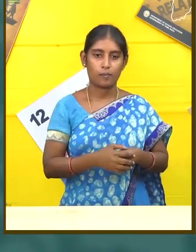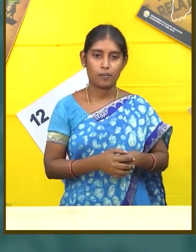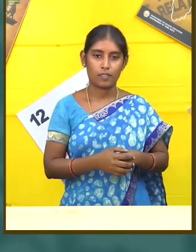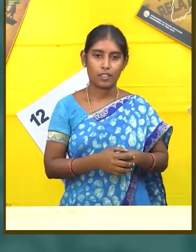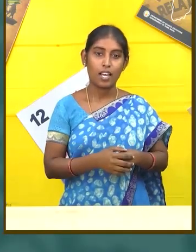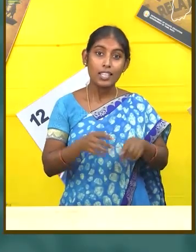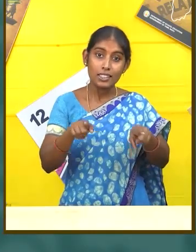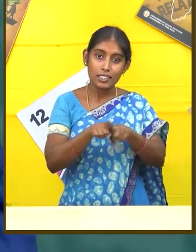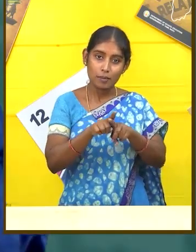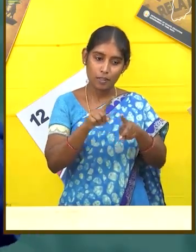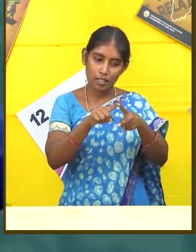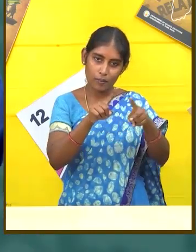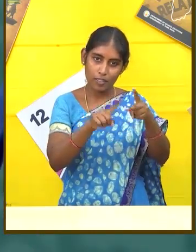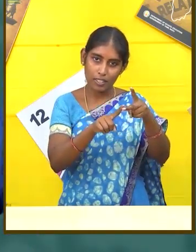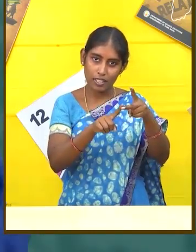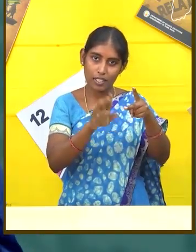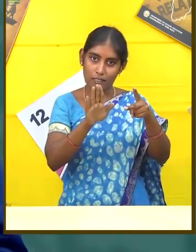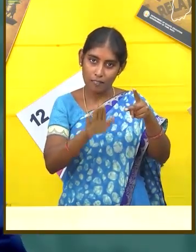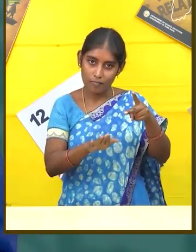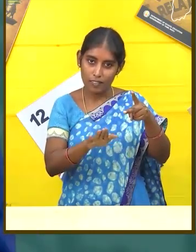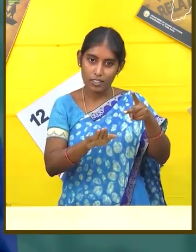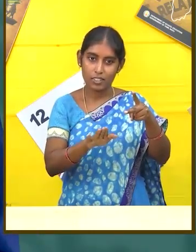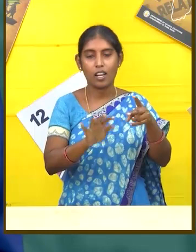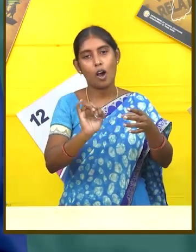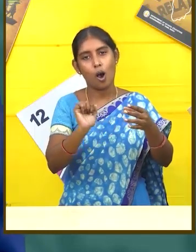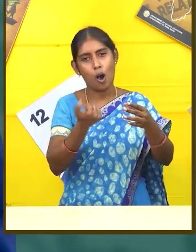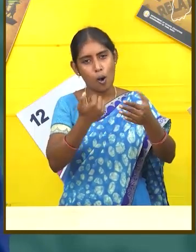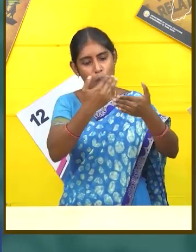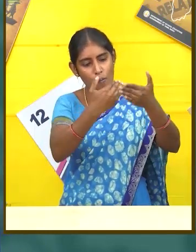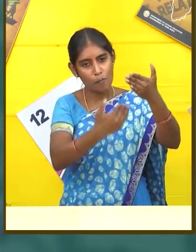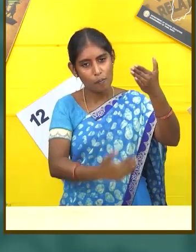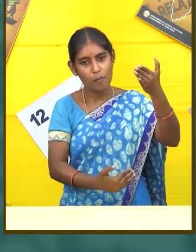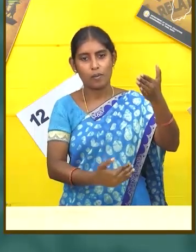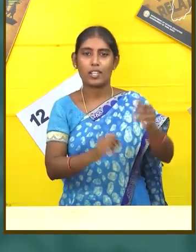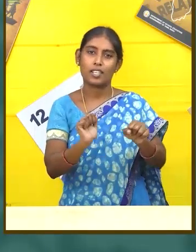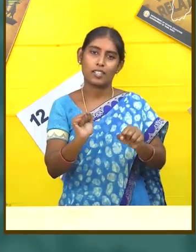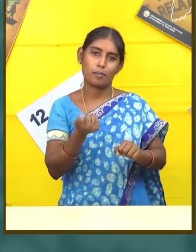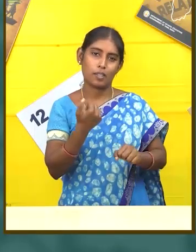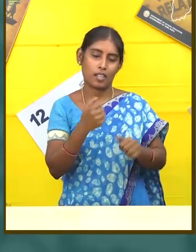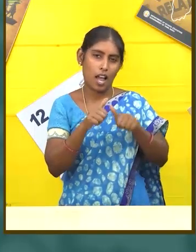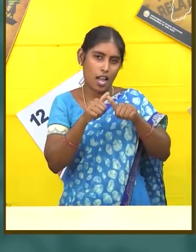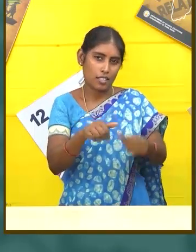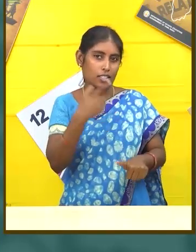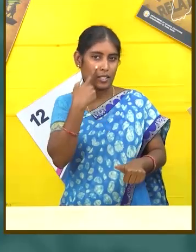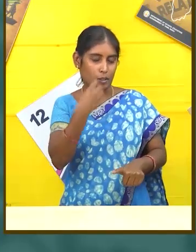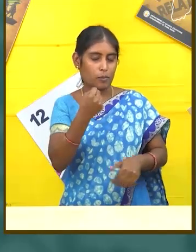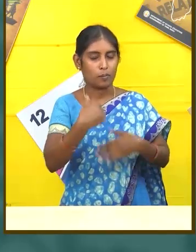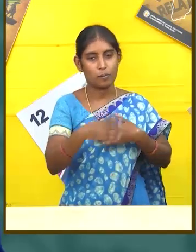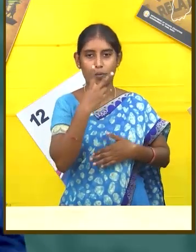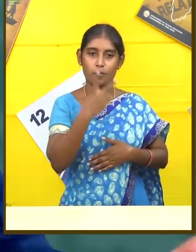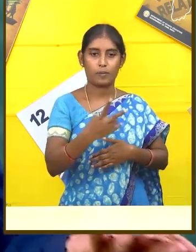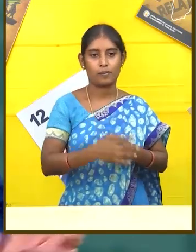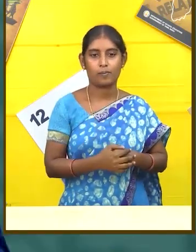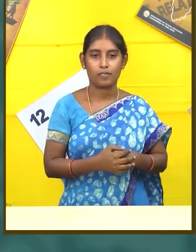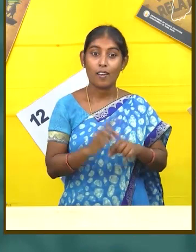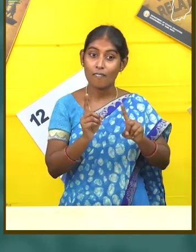equations. Then as we did in the previous question, we have to solve it by